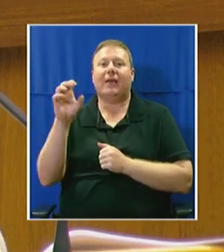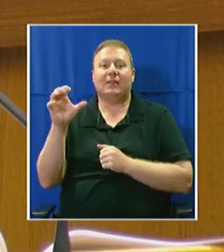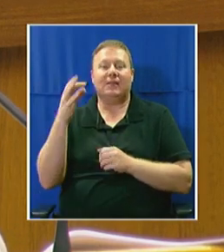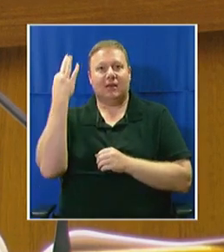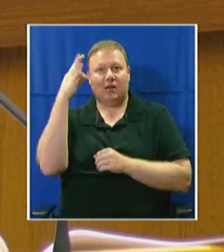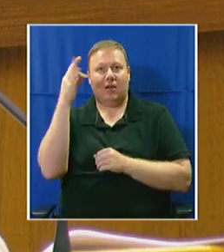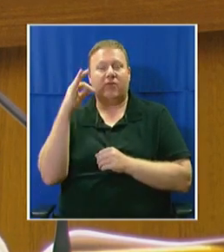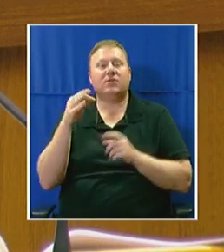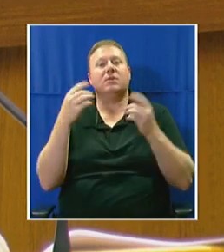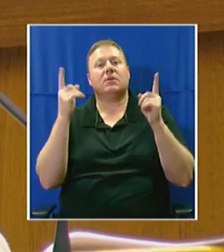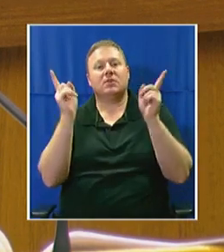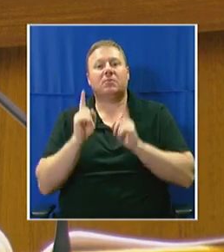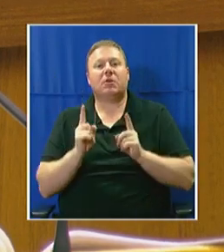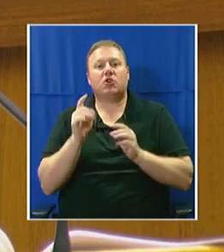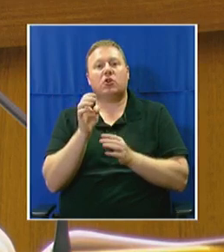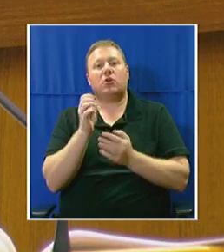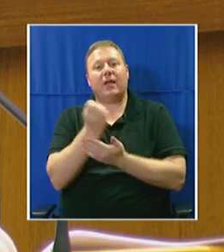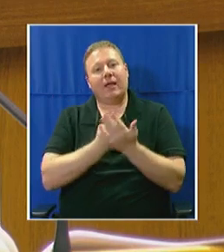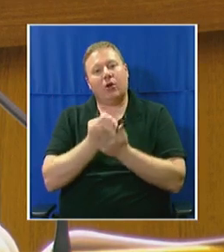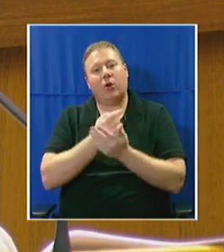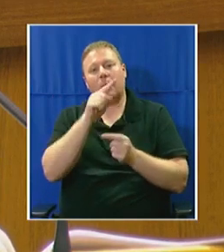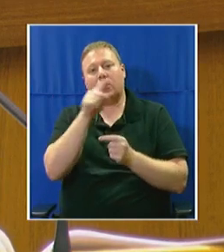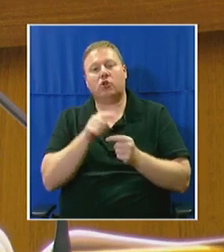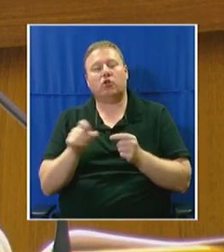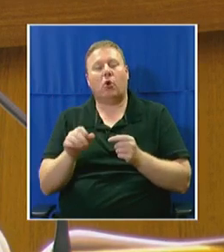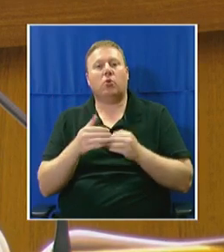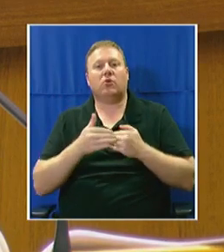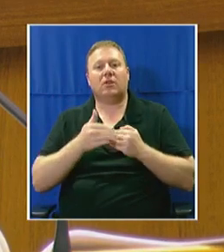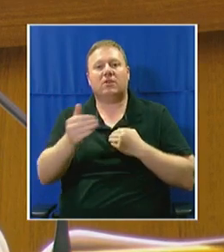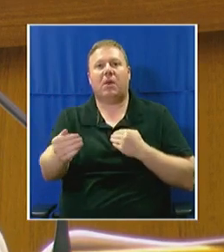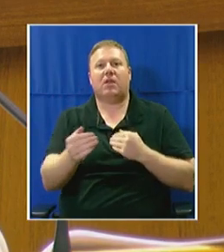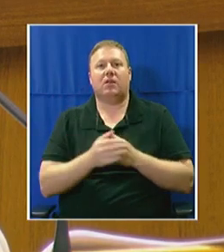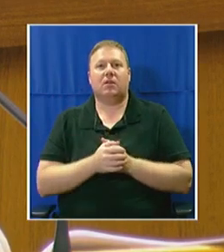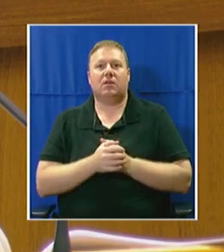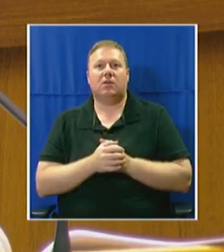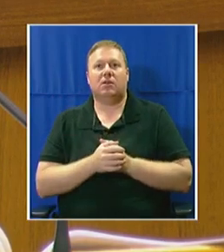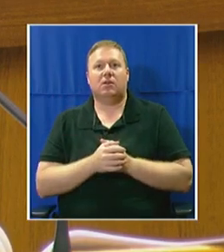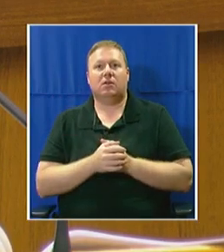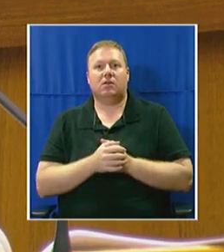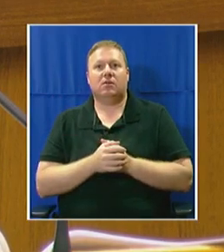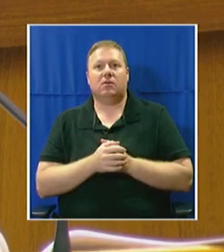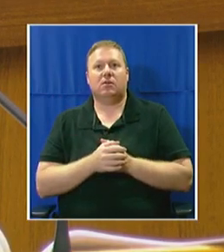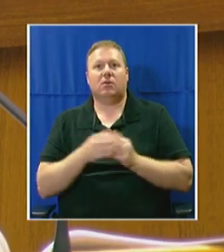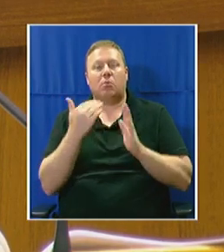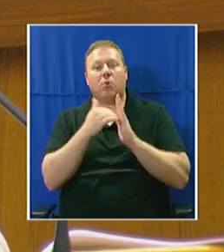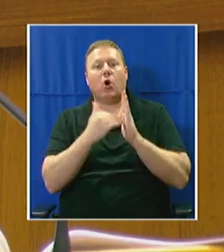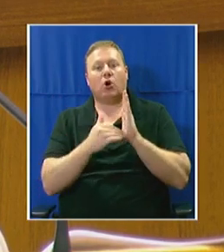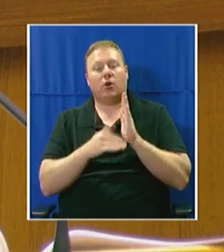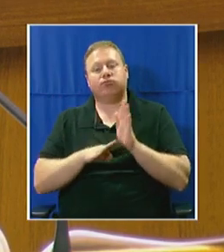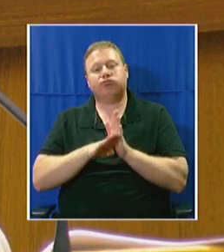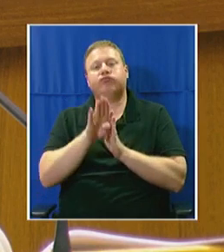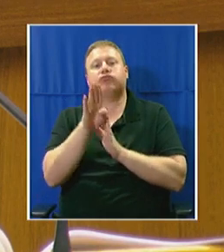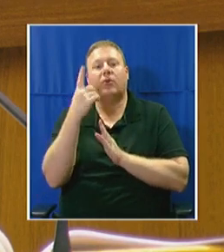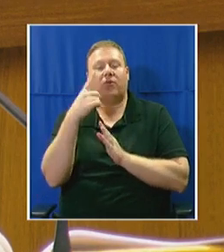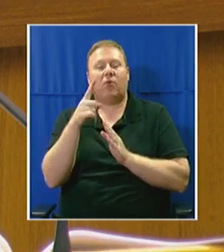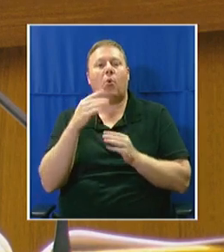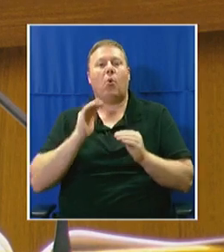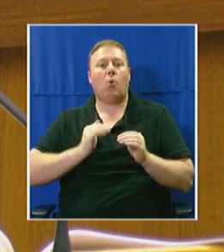economic zones by having specific program to support women's participation across the value